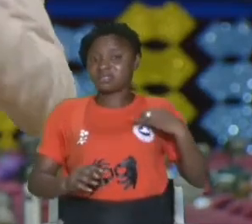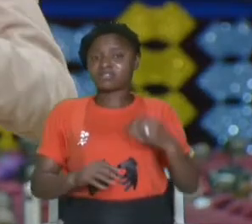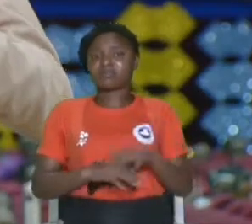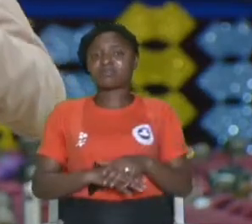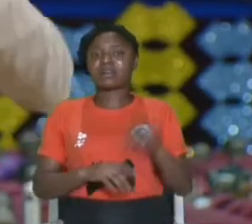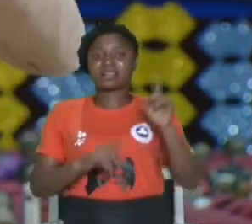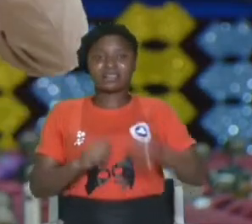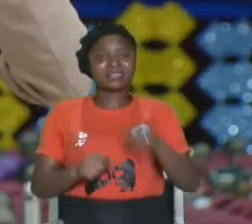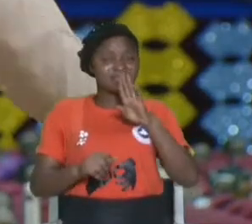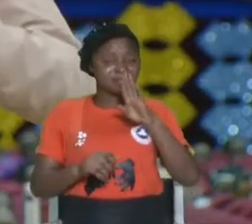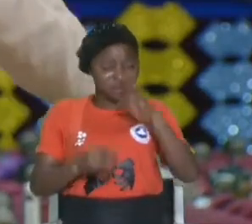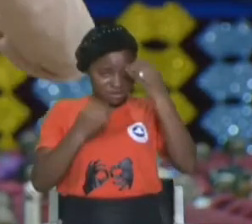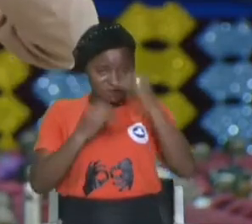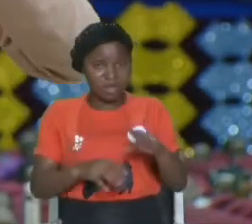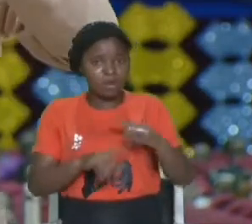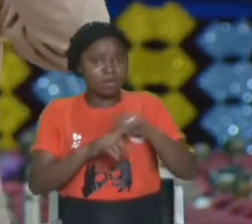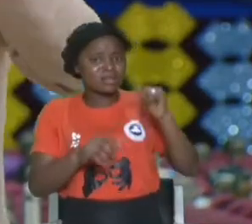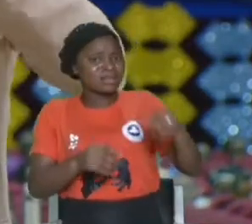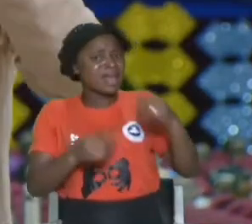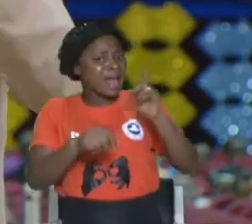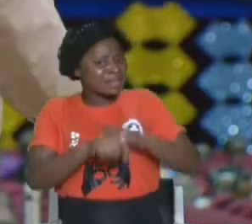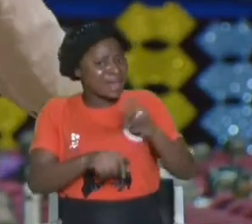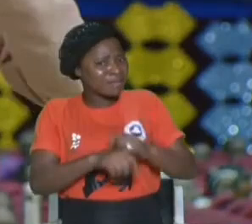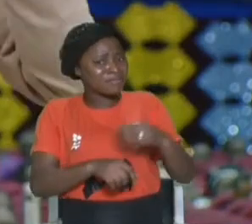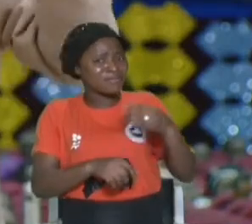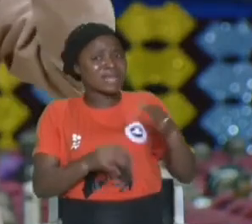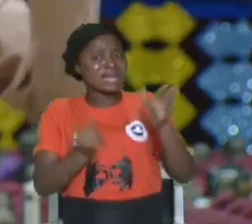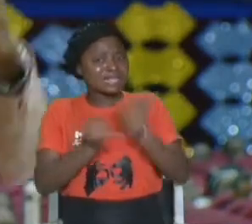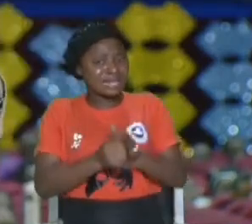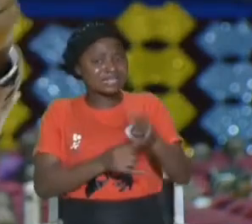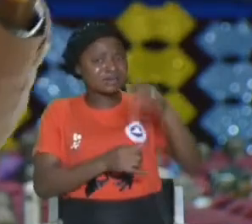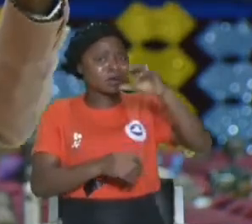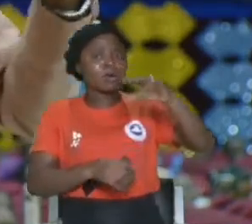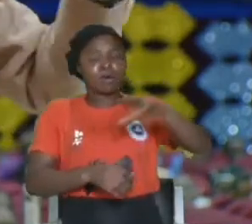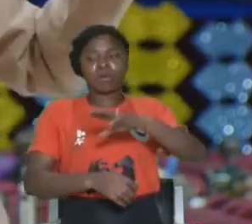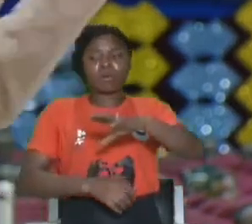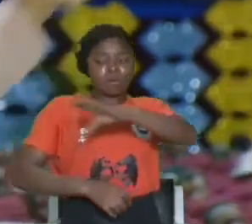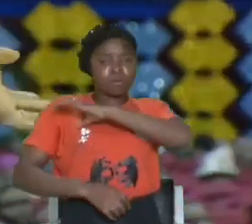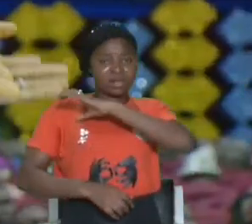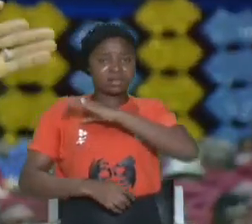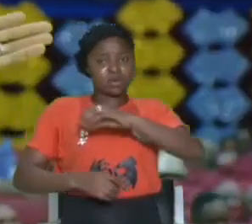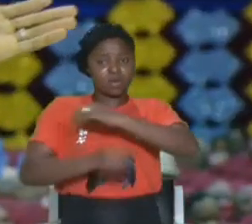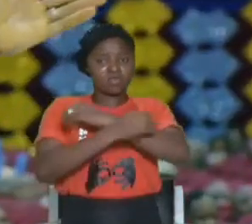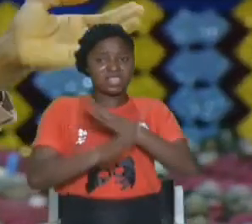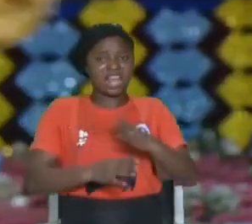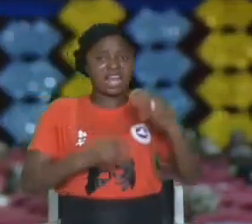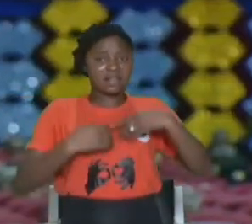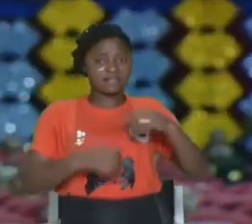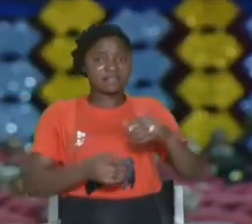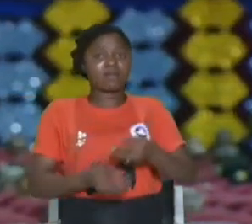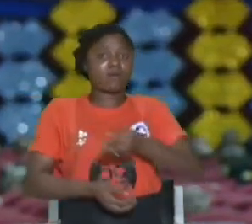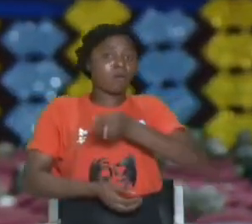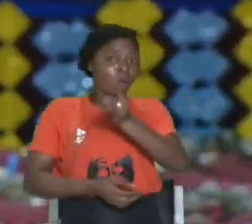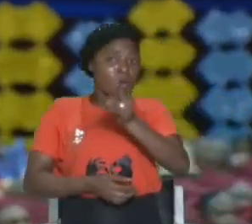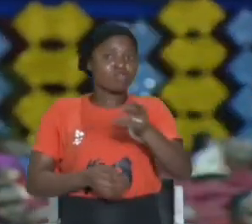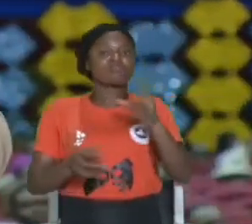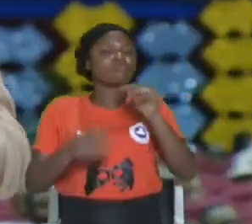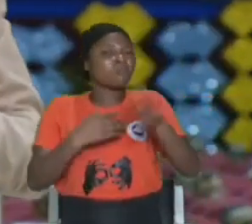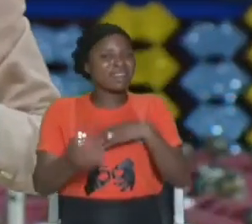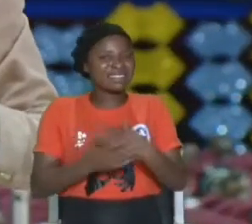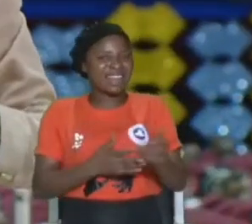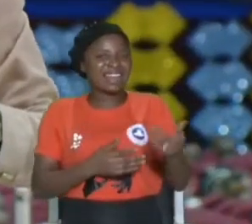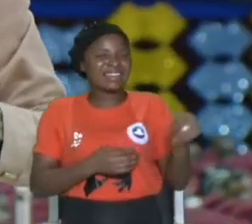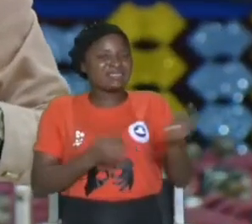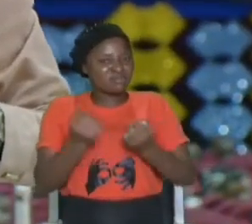the moment that police officer has the little element called a gun, no matter the trailer, no matter the vehicle, it will